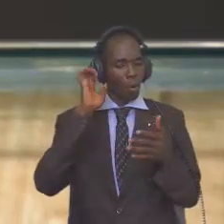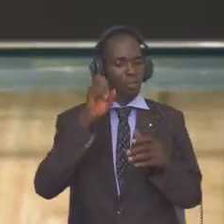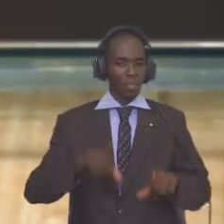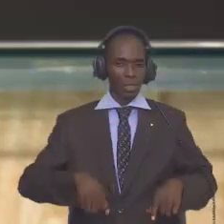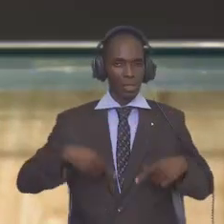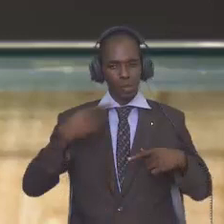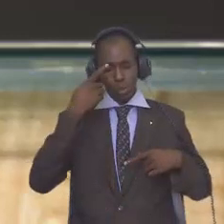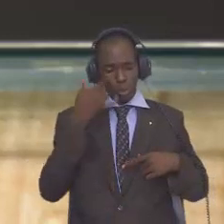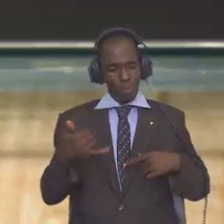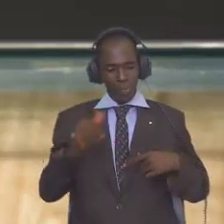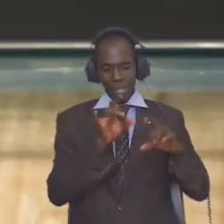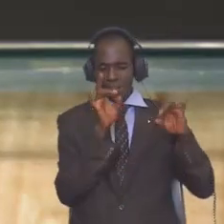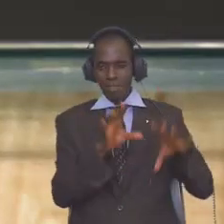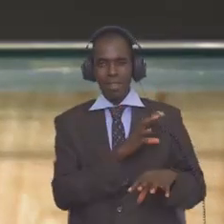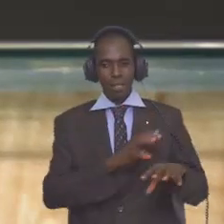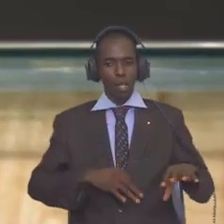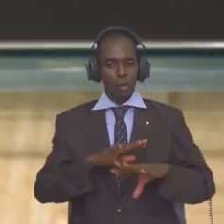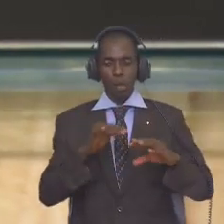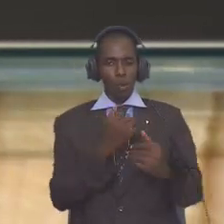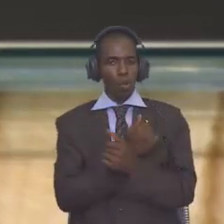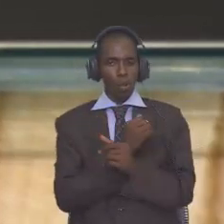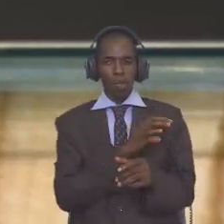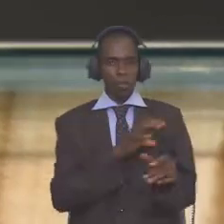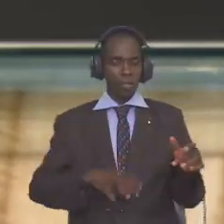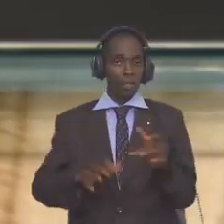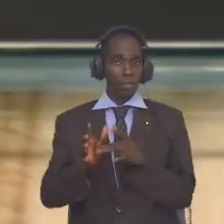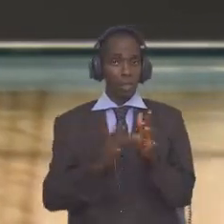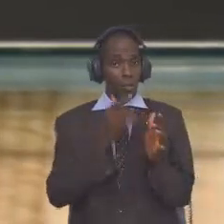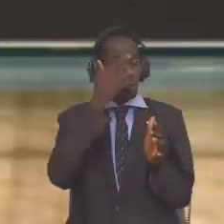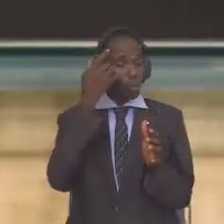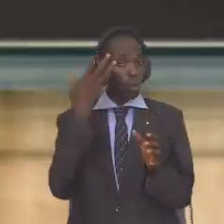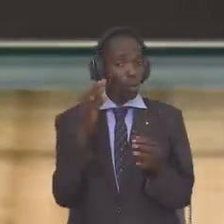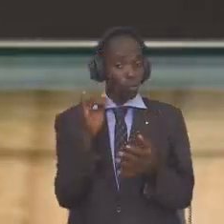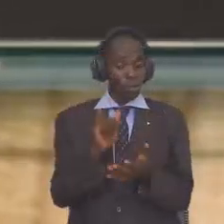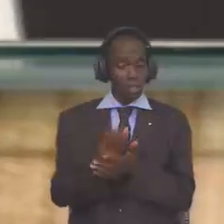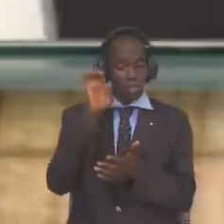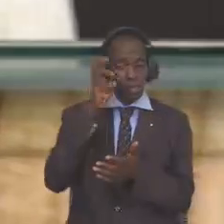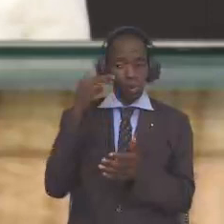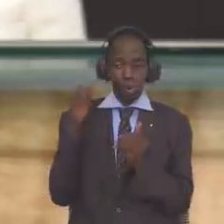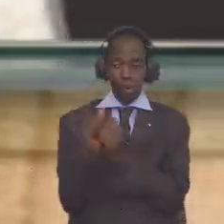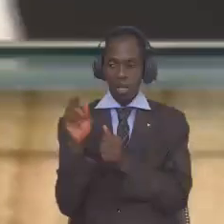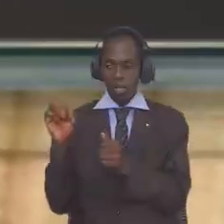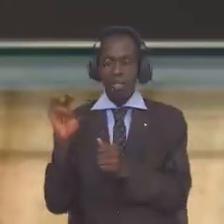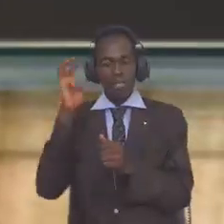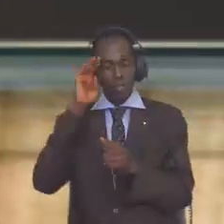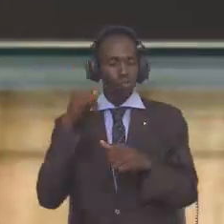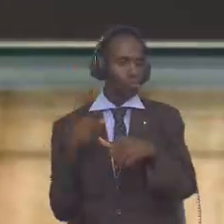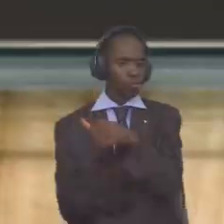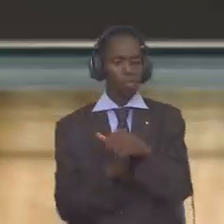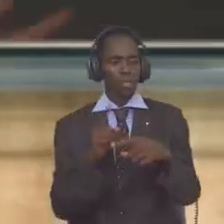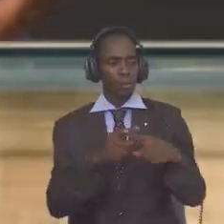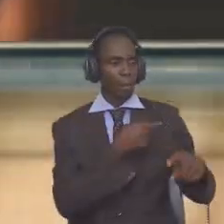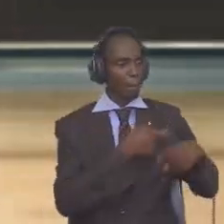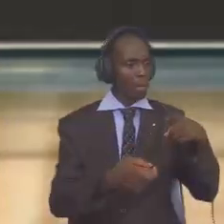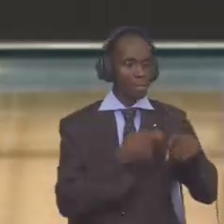did not love the Lord Jesus Christ. And because of that, with them, he persecuted the believers.